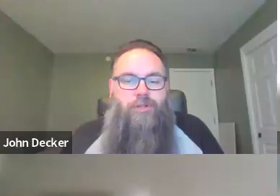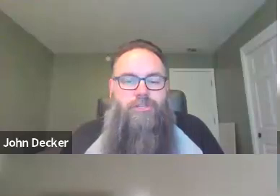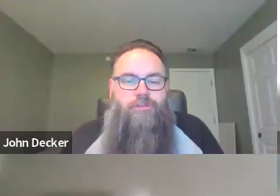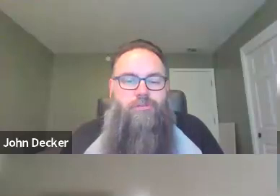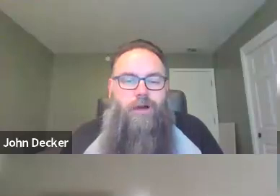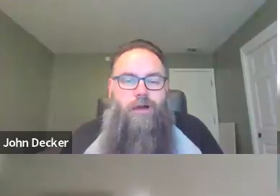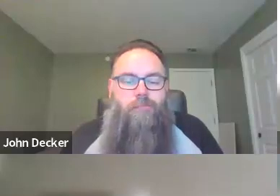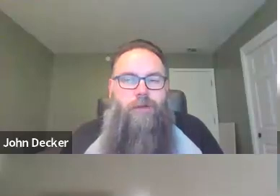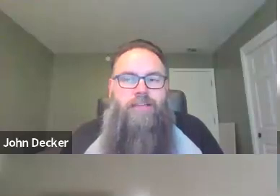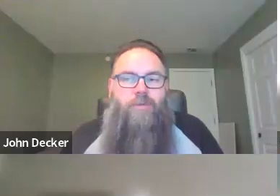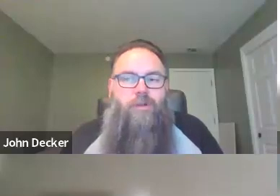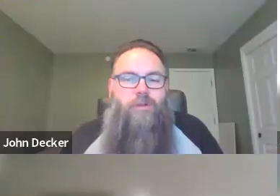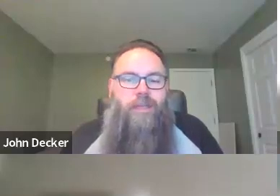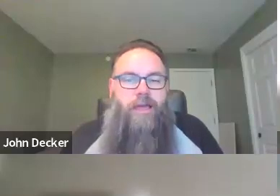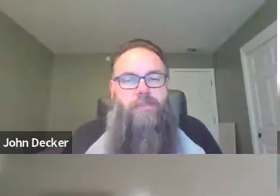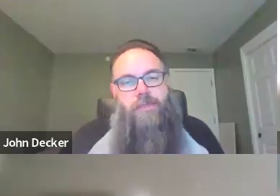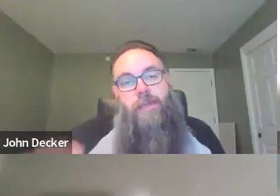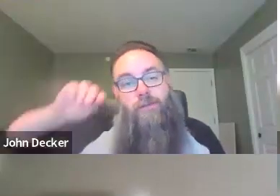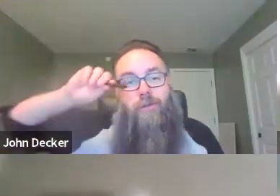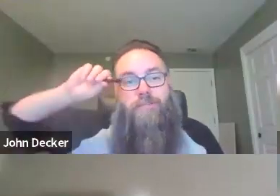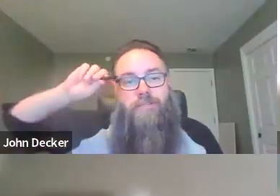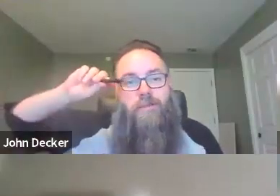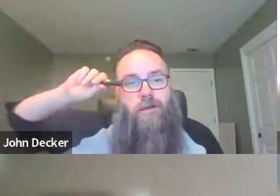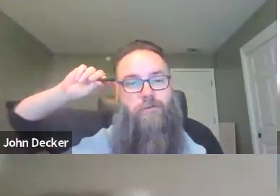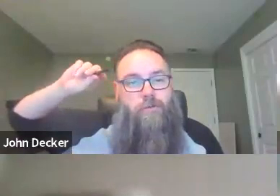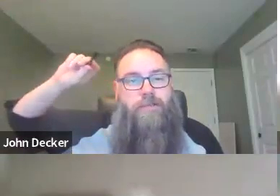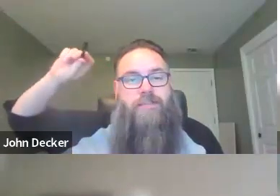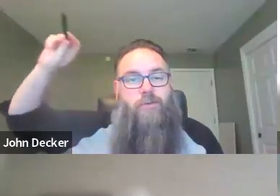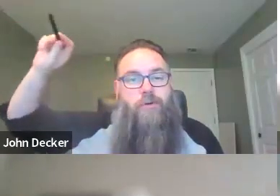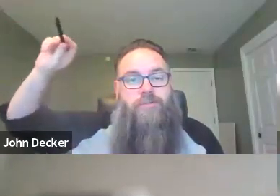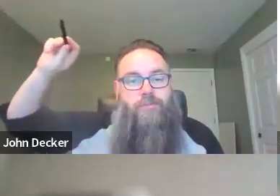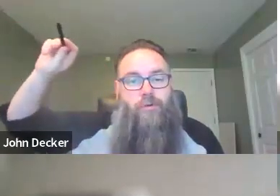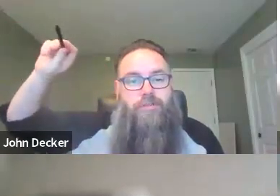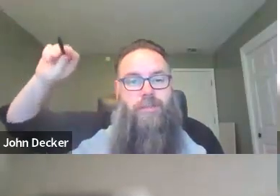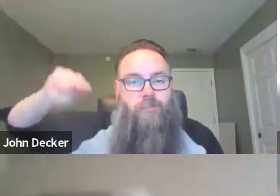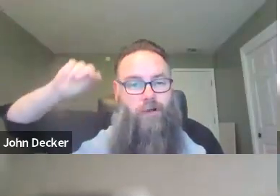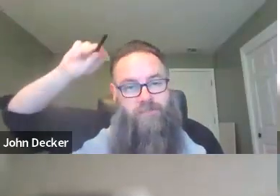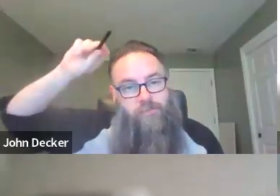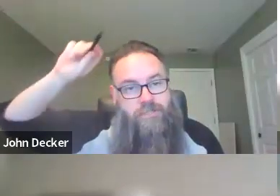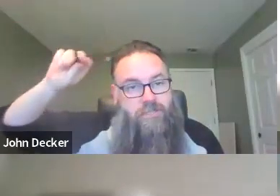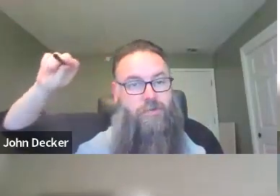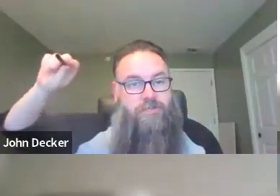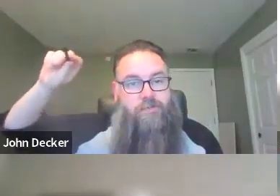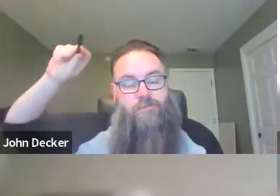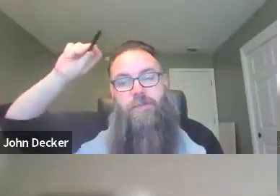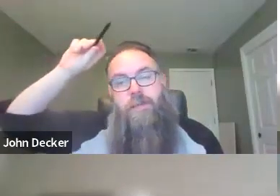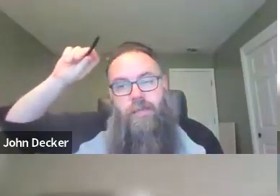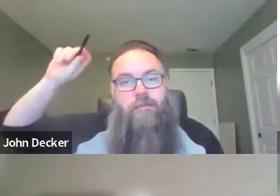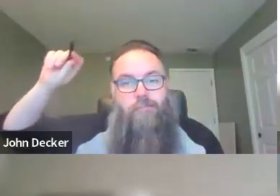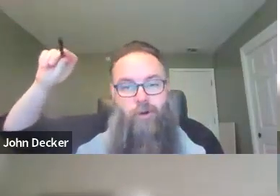kind of alluded to, as we are looking at the increase of utilizing remote supports and the possible decrease